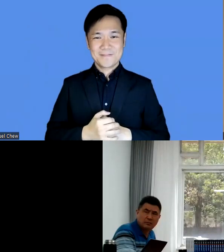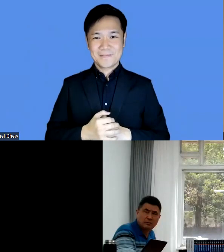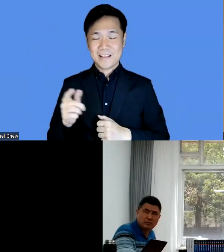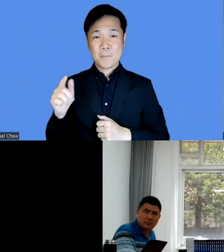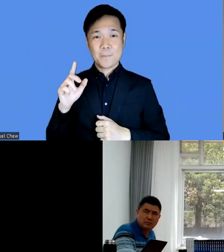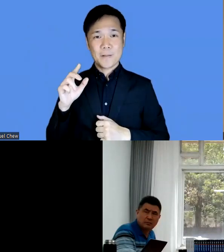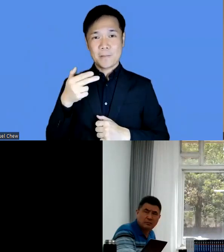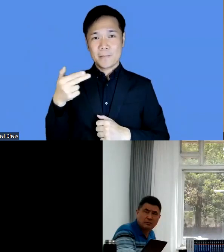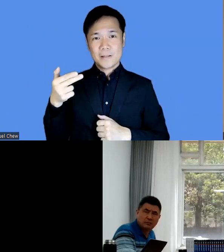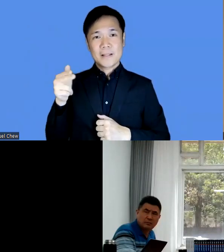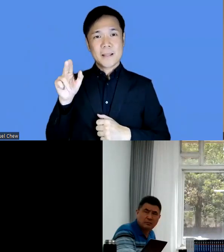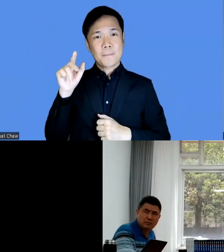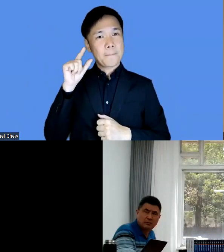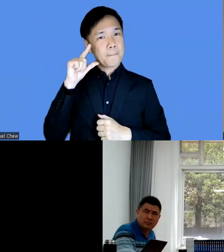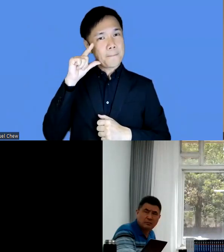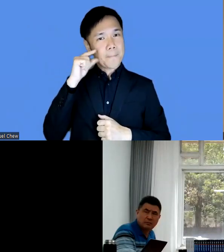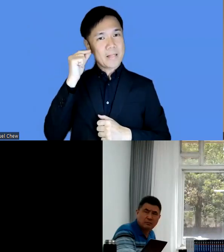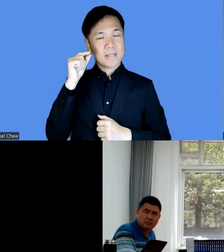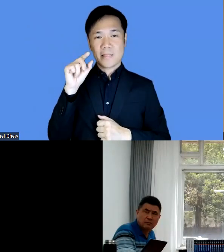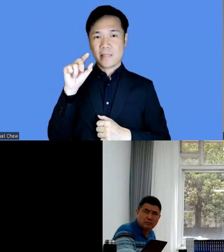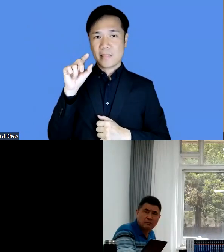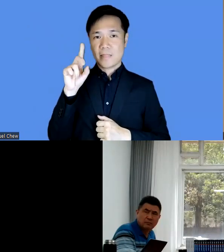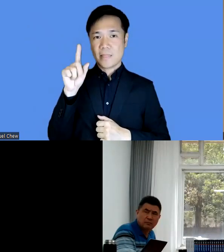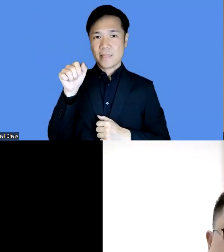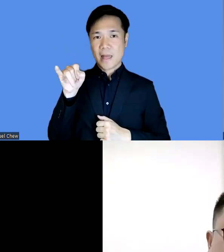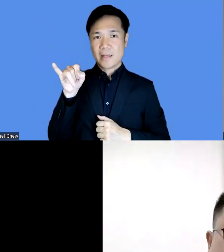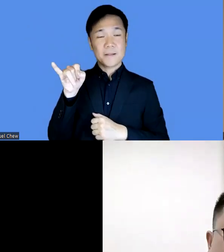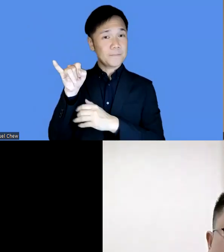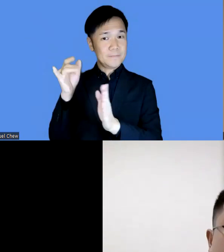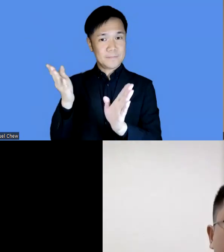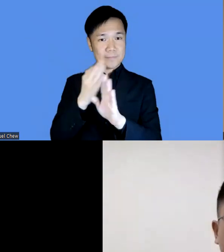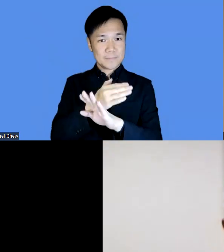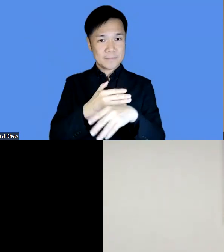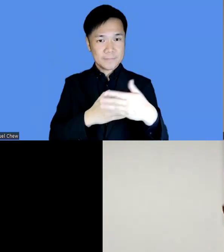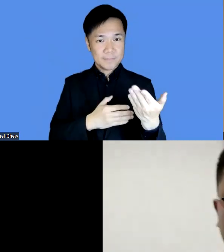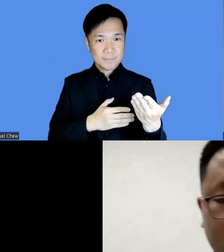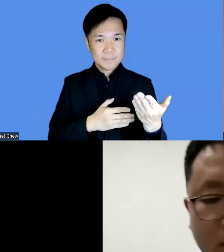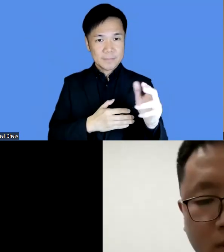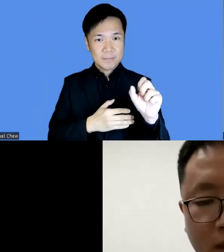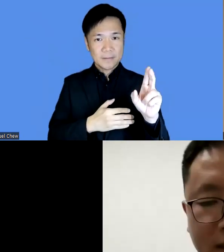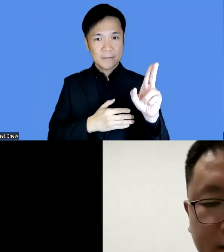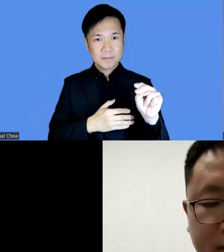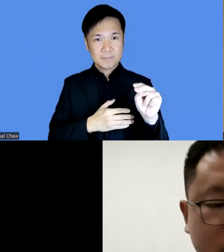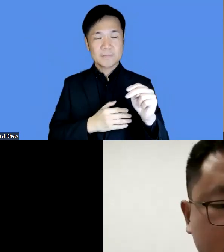Dai. So Mr. Sam, the floor is yours, and thank you.